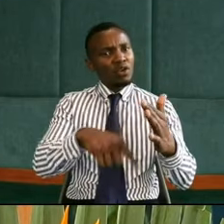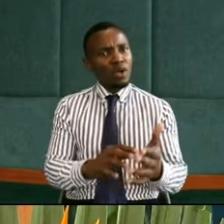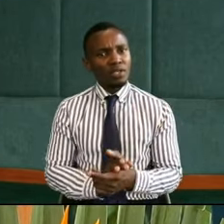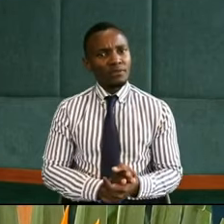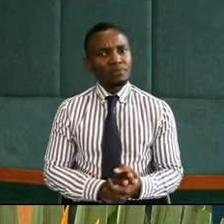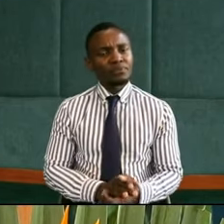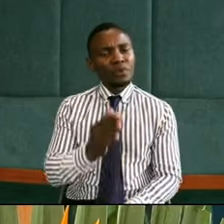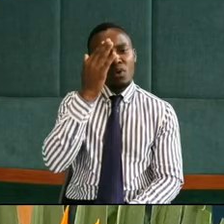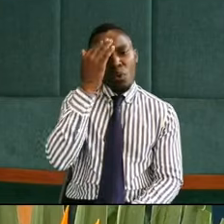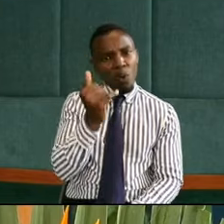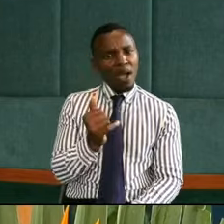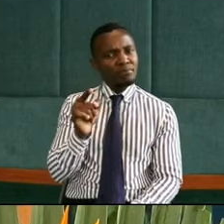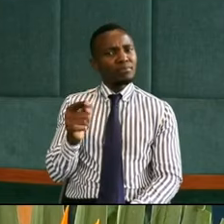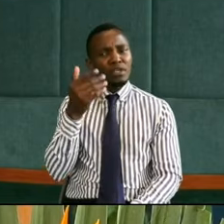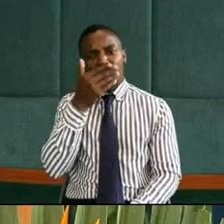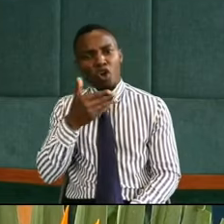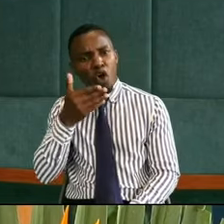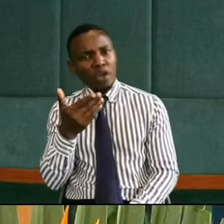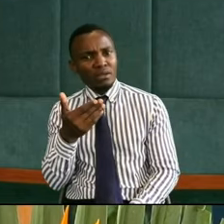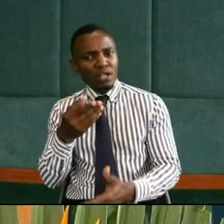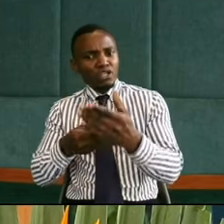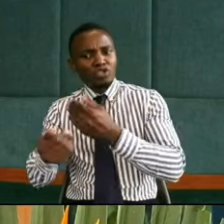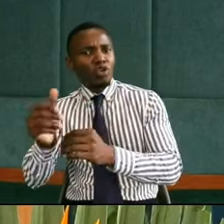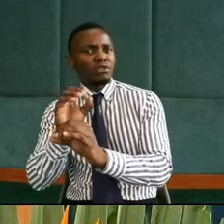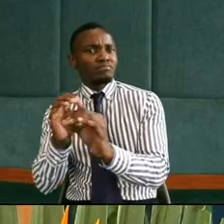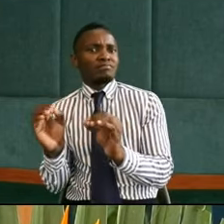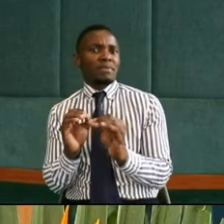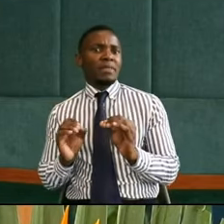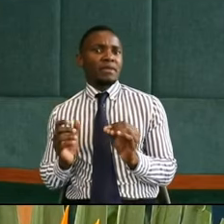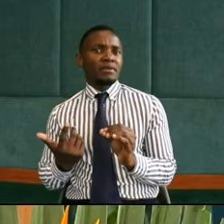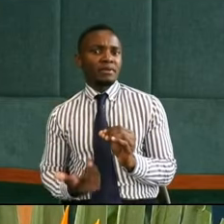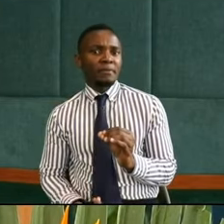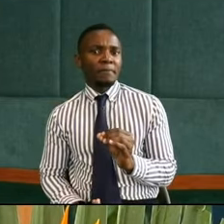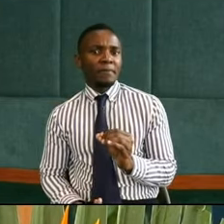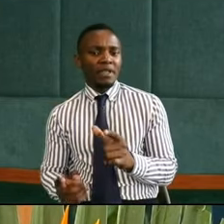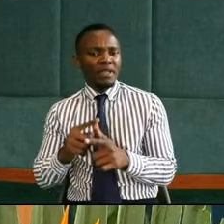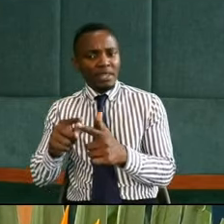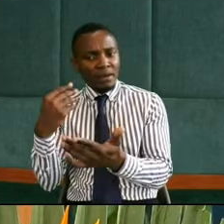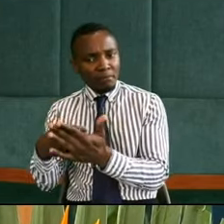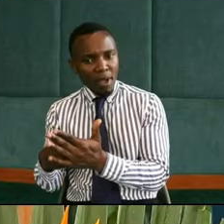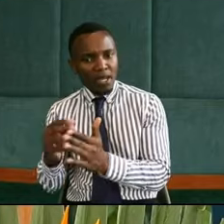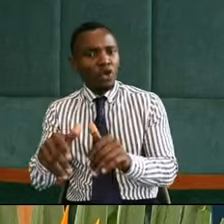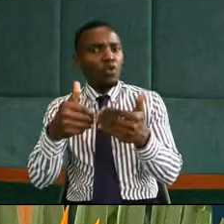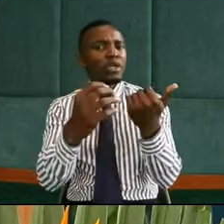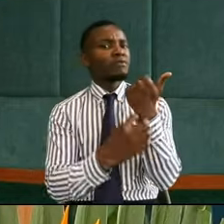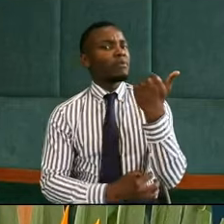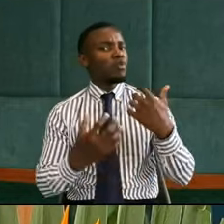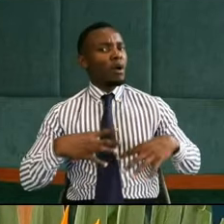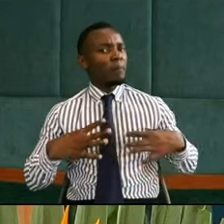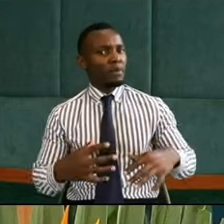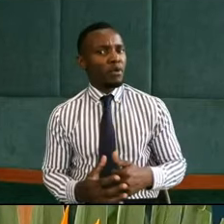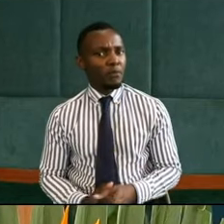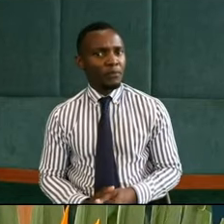"Why was not this ointment sold for 300 pence and given to the poor? To